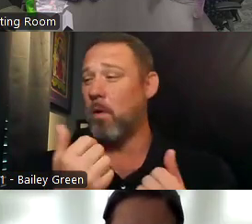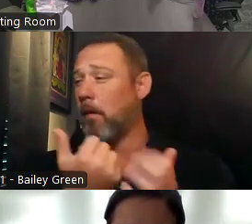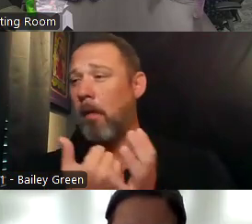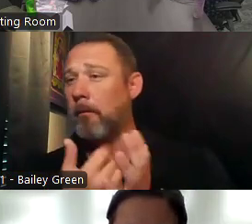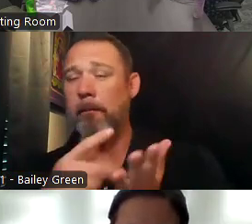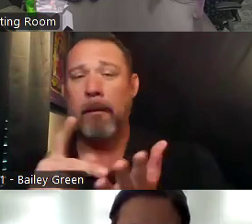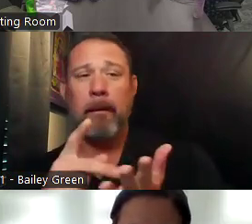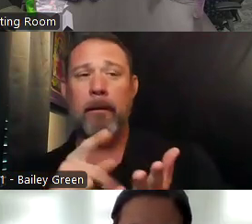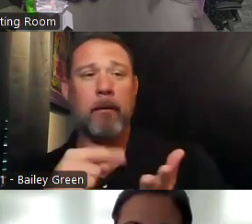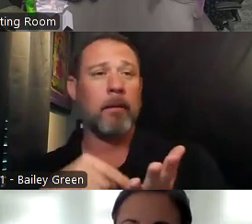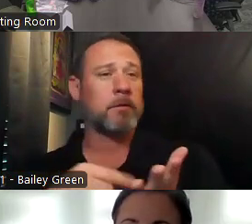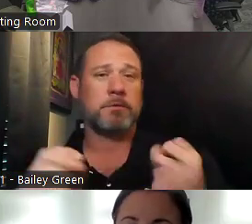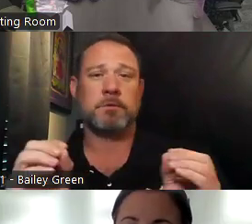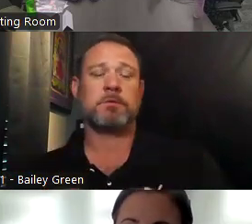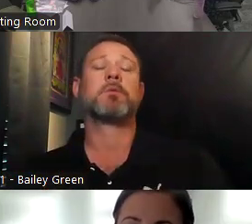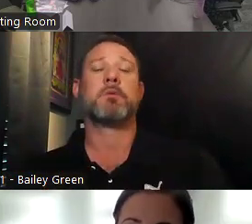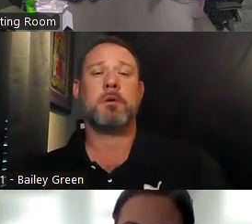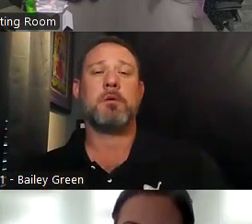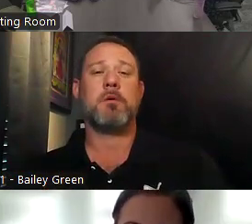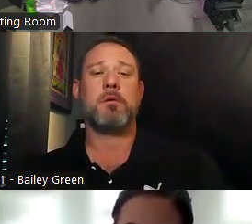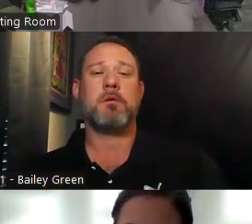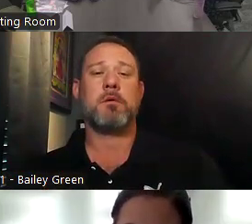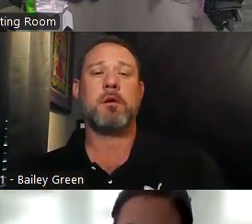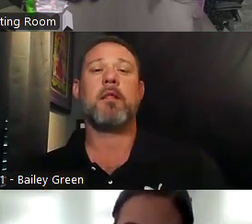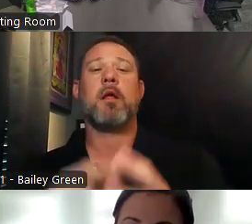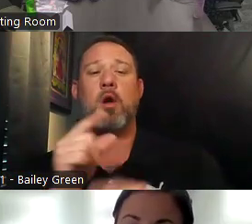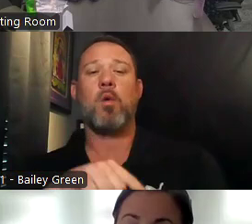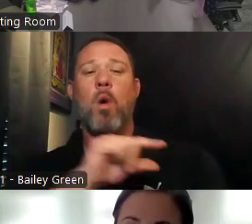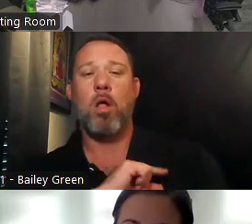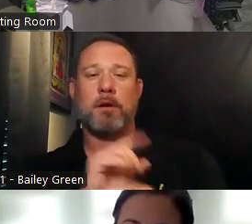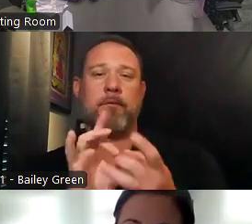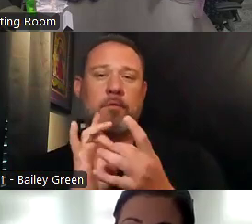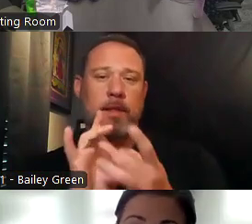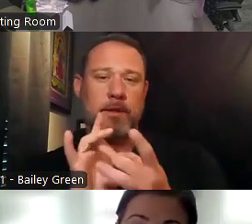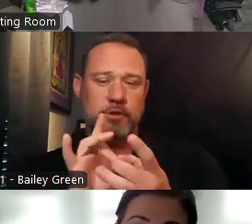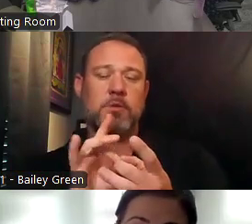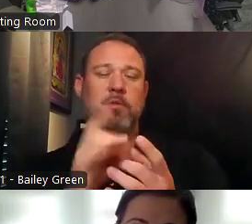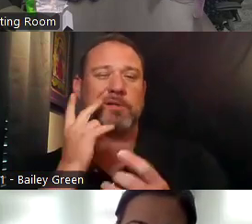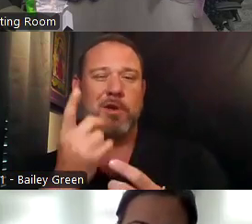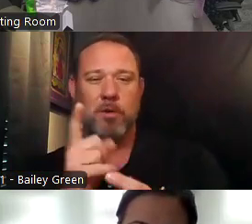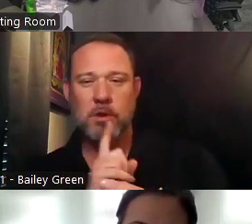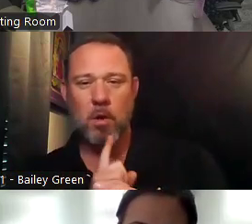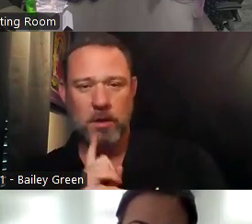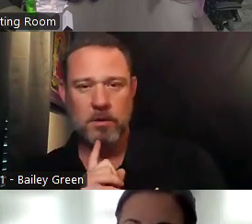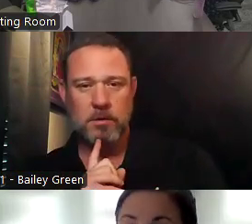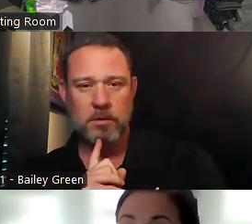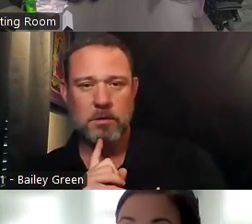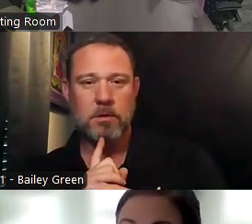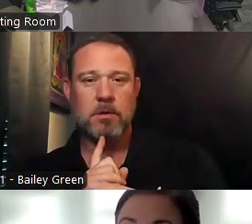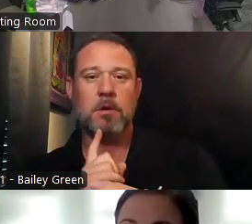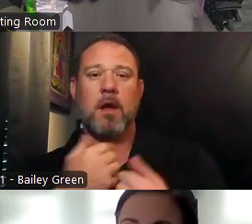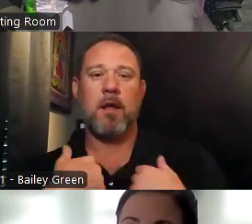bills? And then you get into the quality of relationships. We saw in there that he was a loner. He had